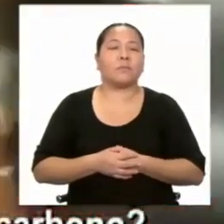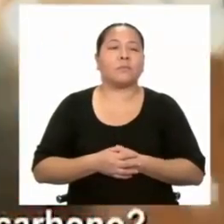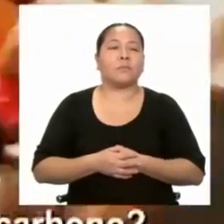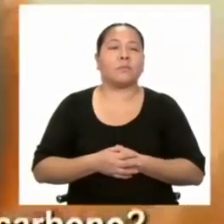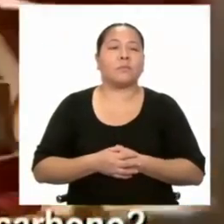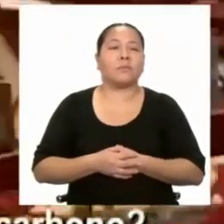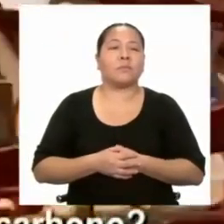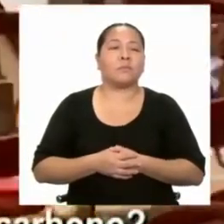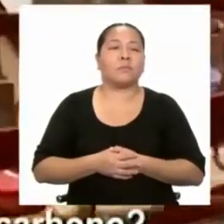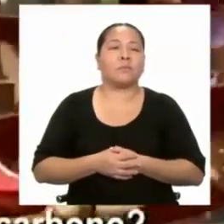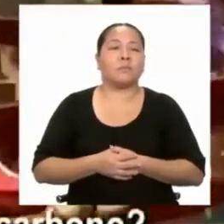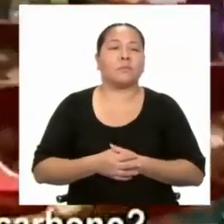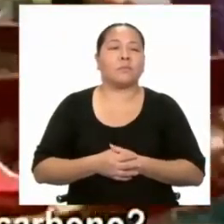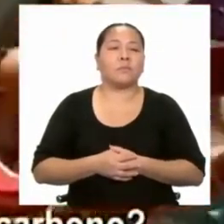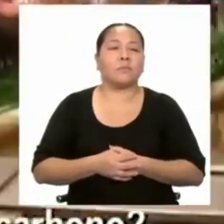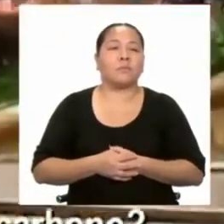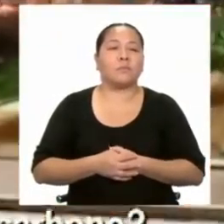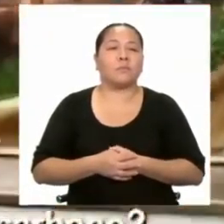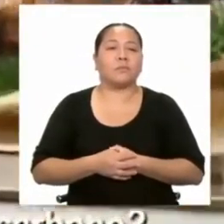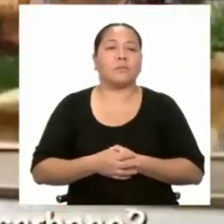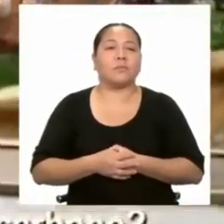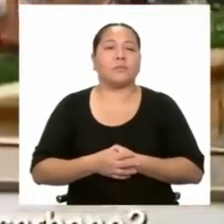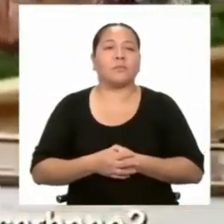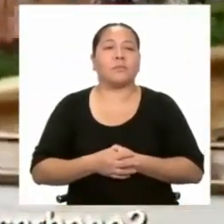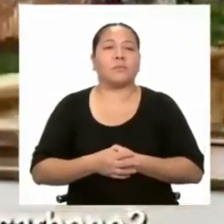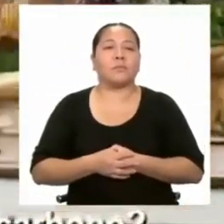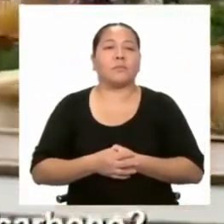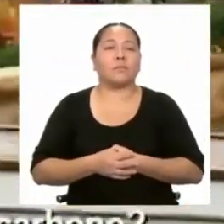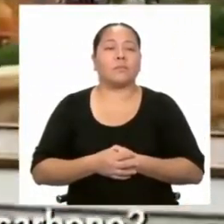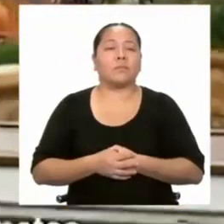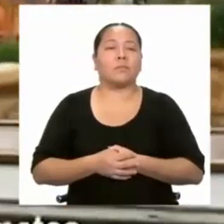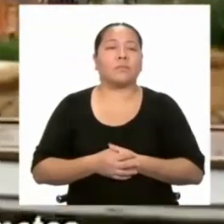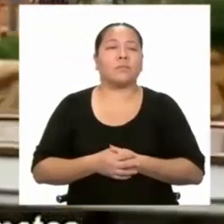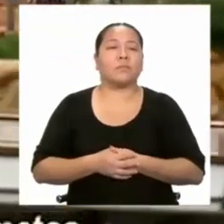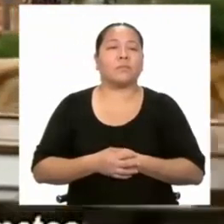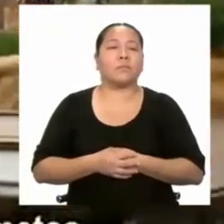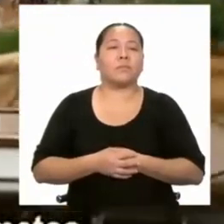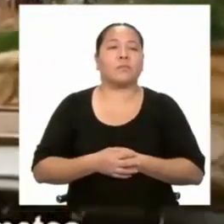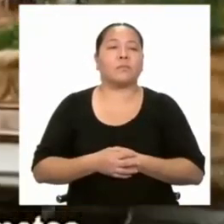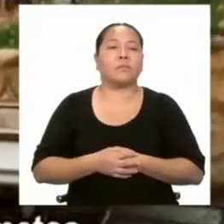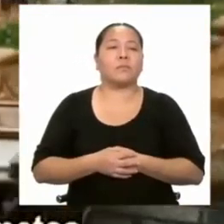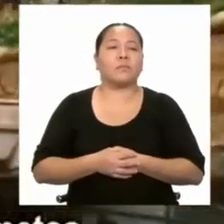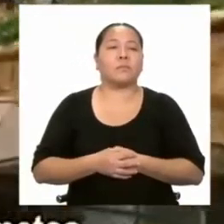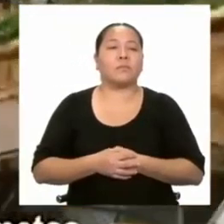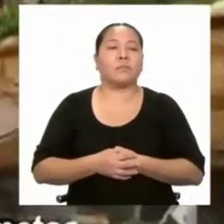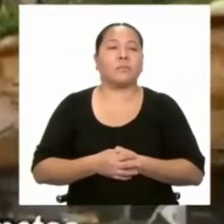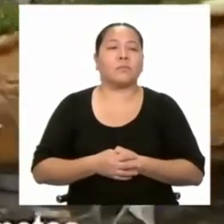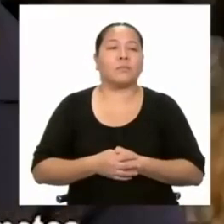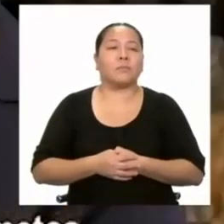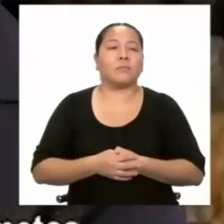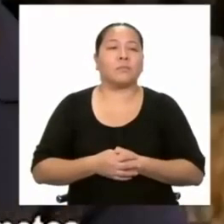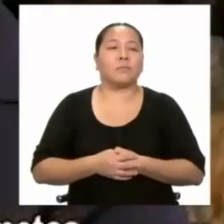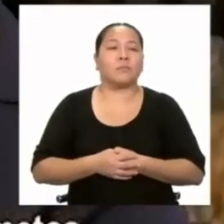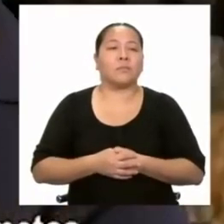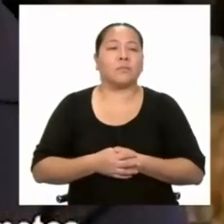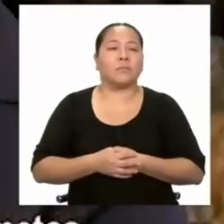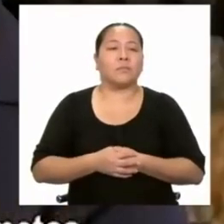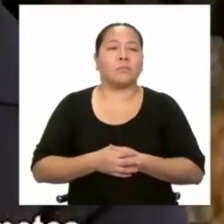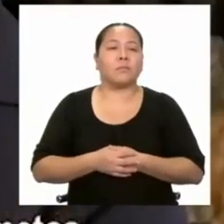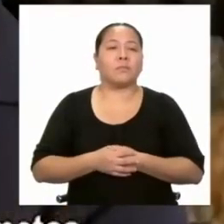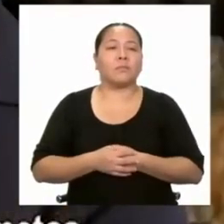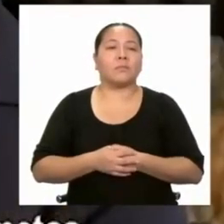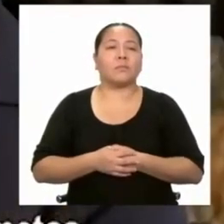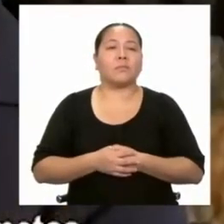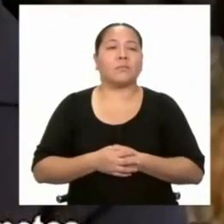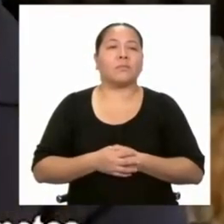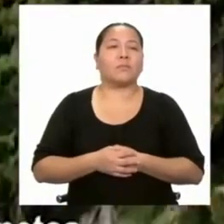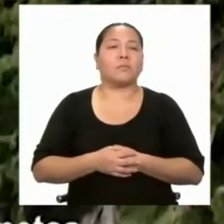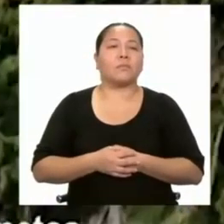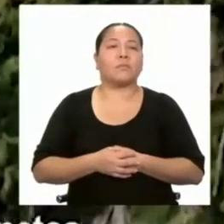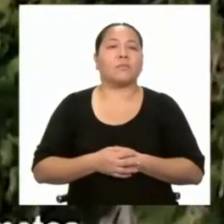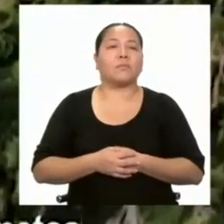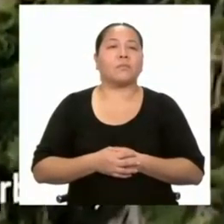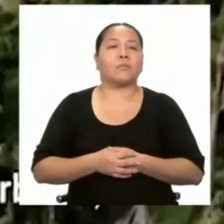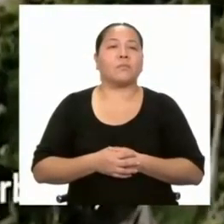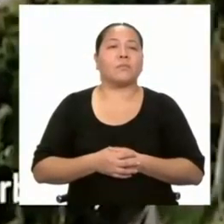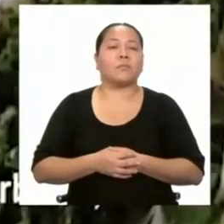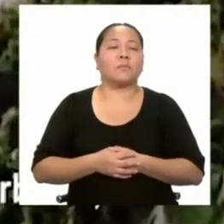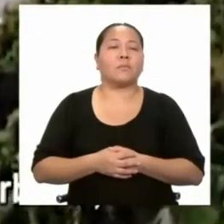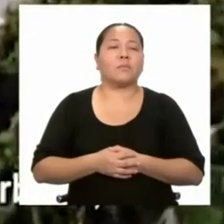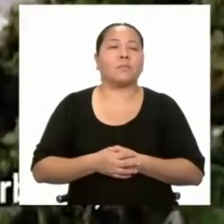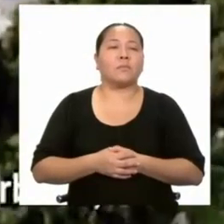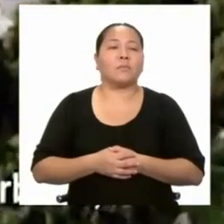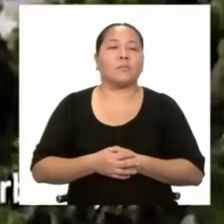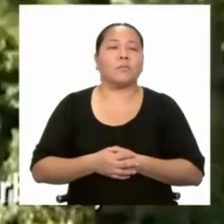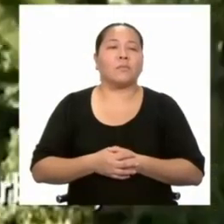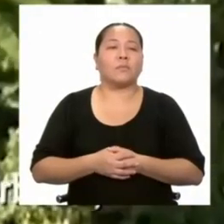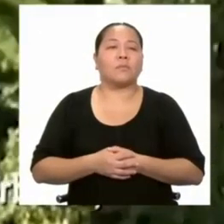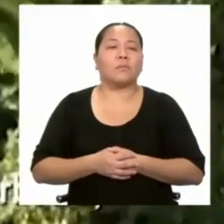have to look for what are the alternatives that are lower carbon. And then finally, when you've done all of those things, then